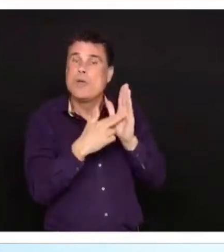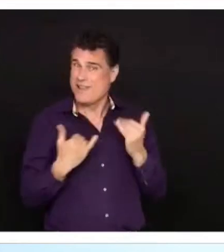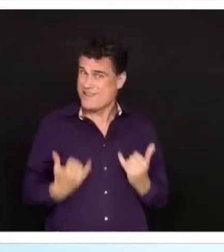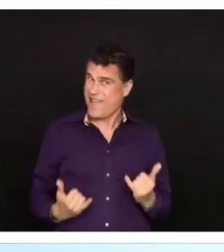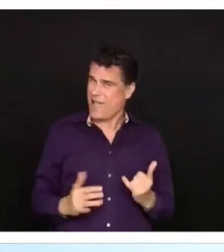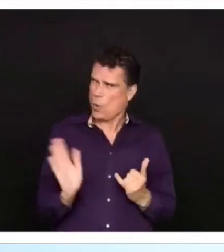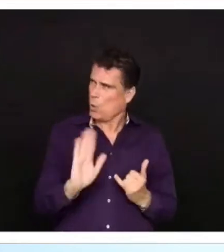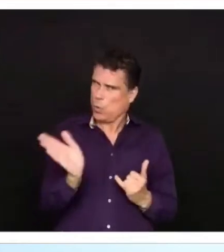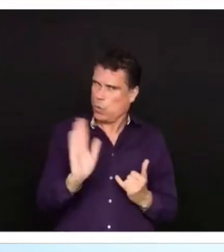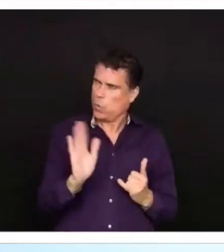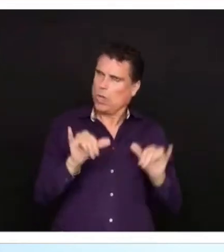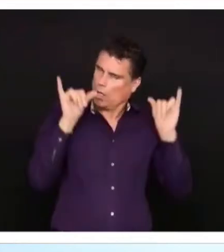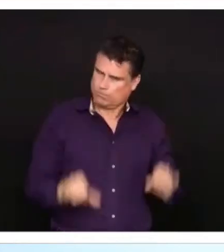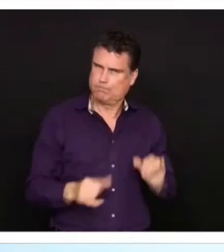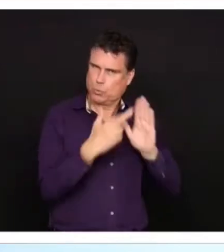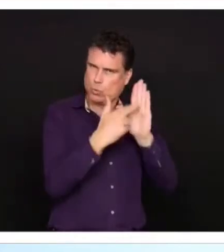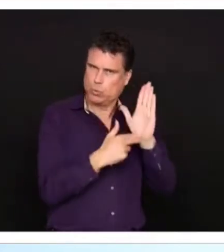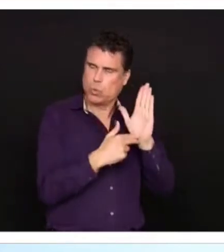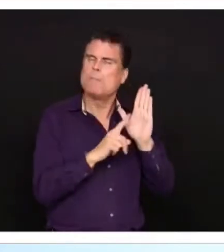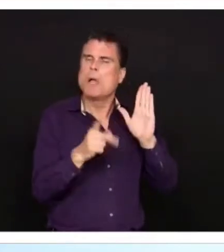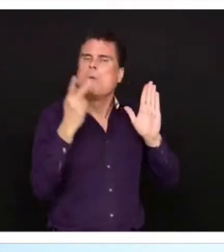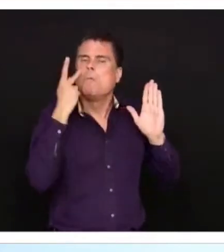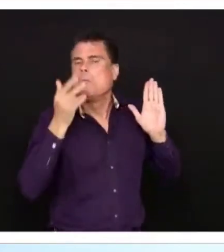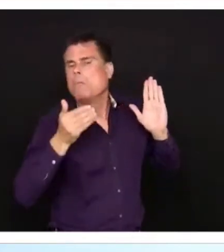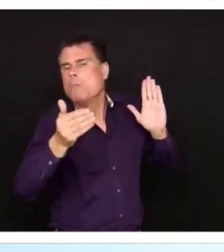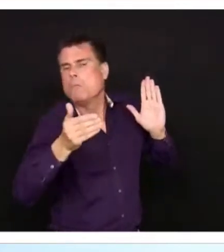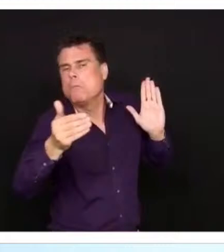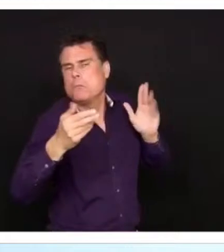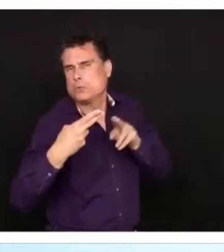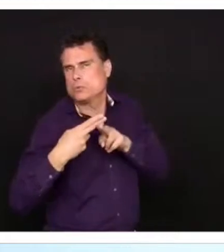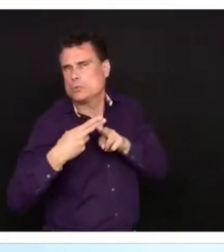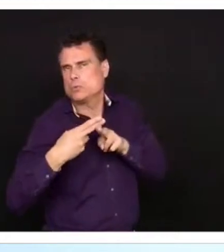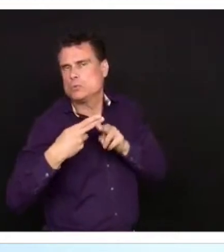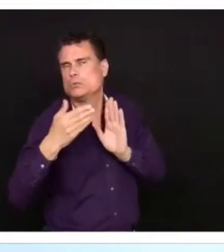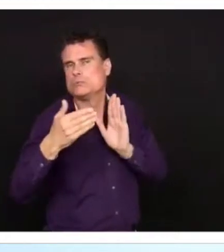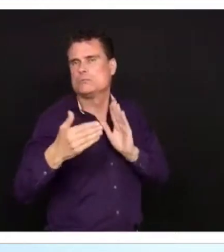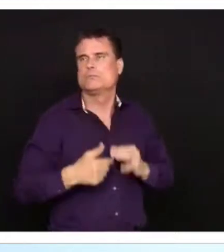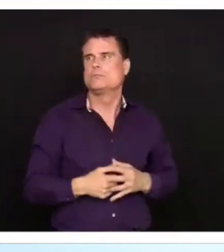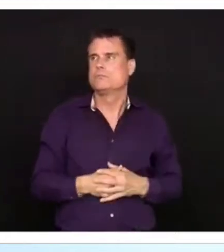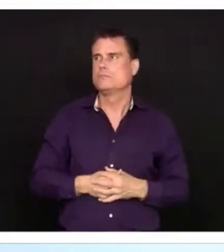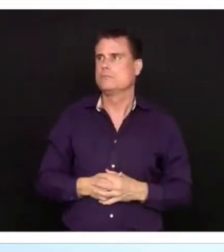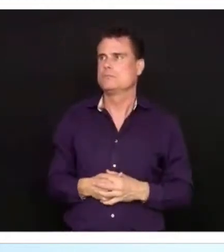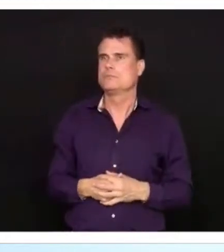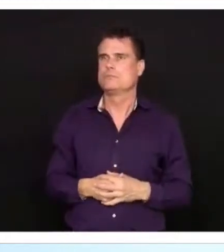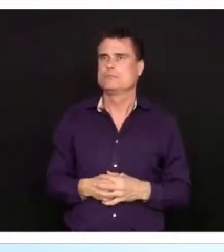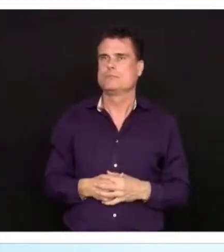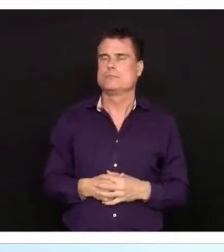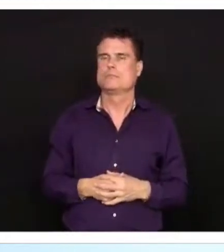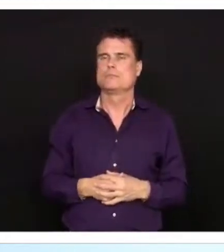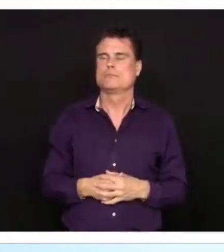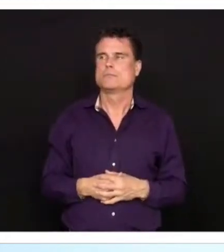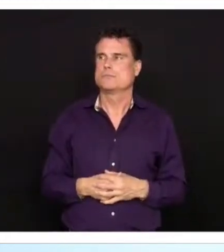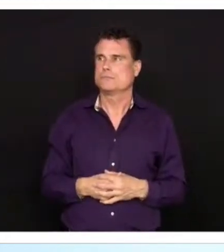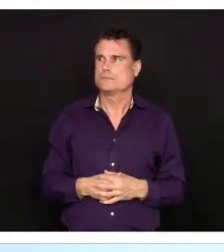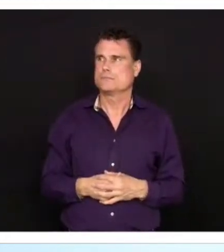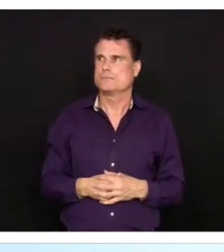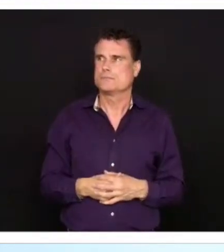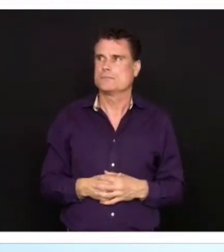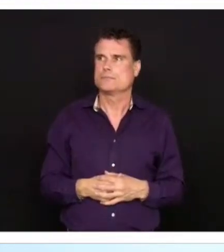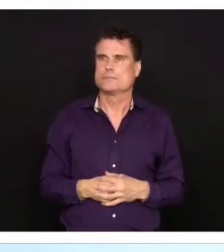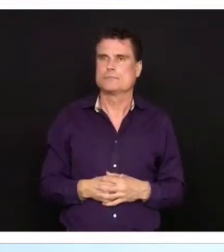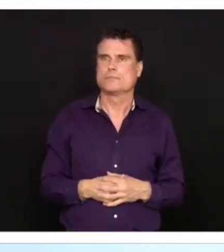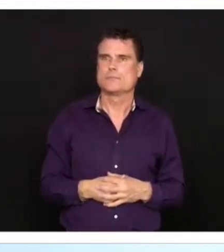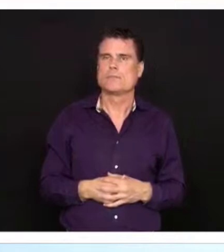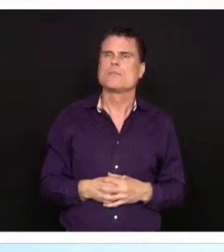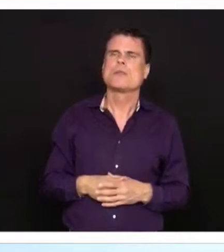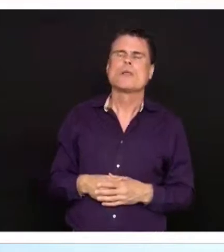Ethan Sawyer, CBC. Hi there. Thanks for taking my question. It's for Dr. Henry. We have been seeing some